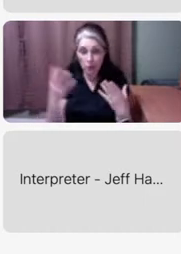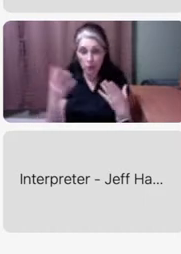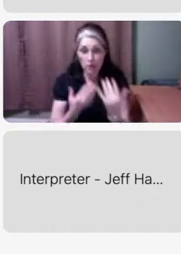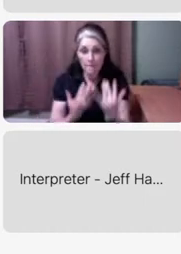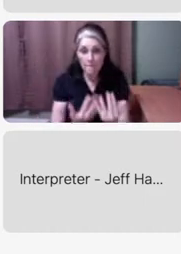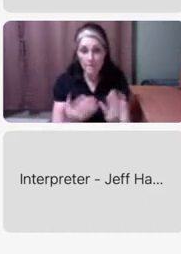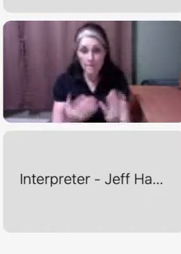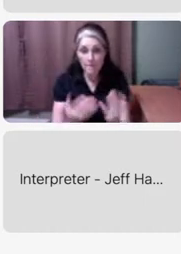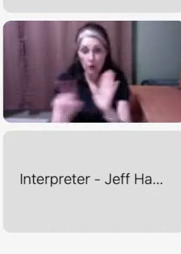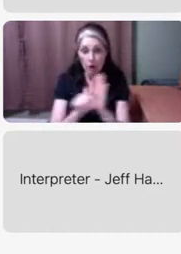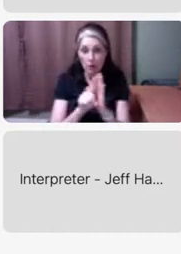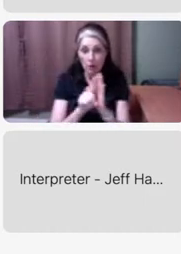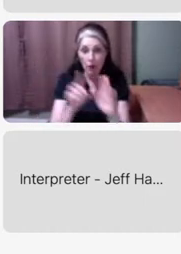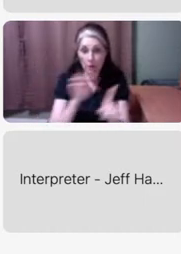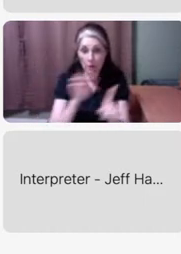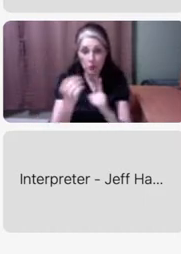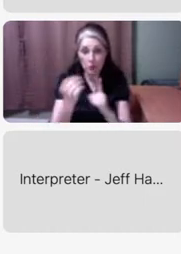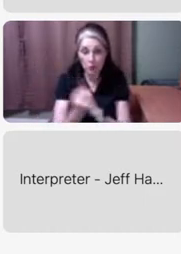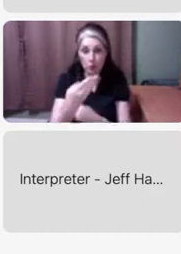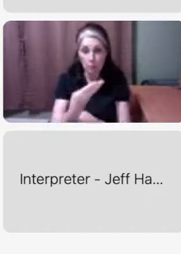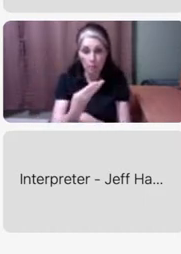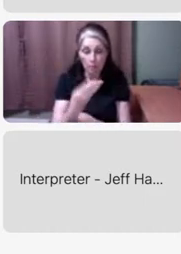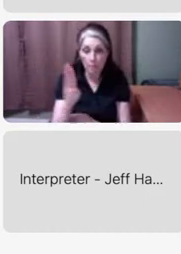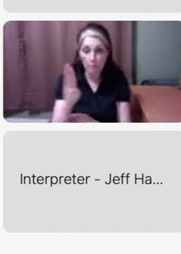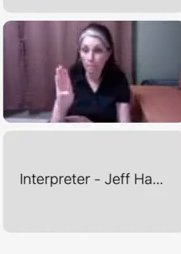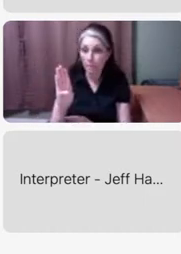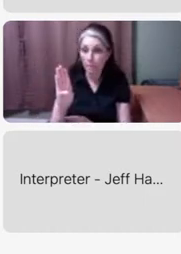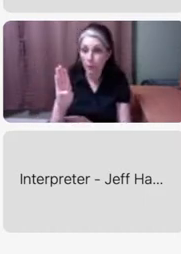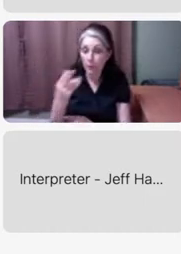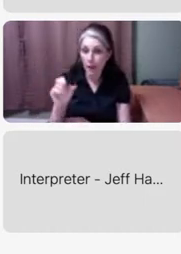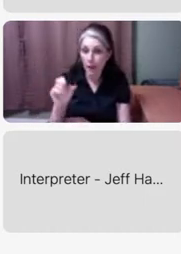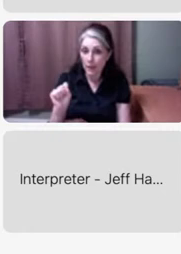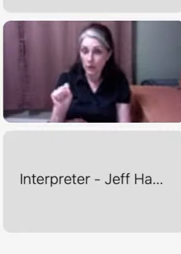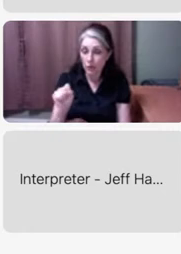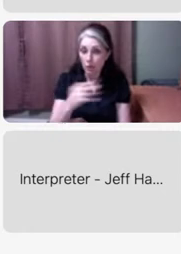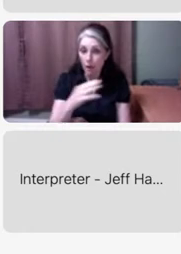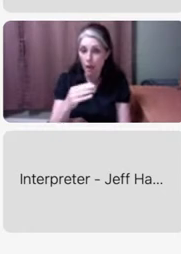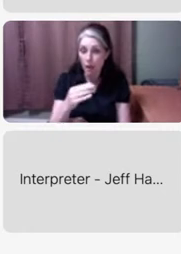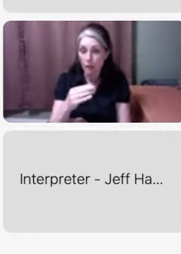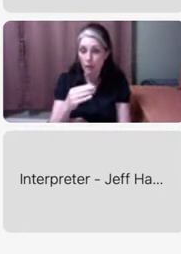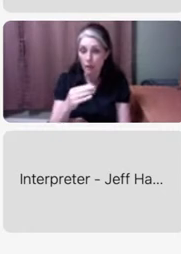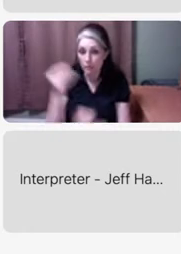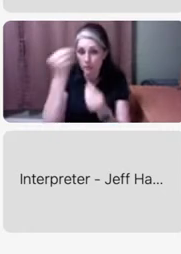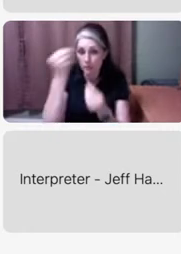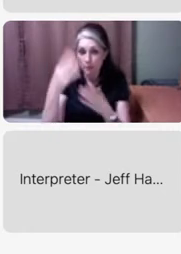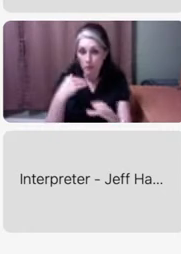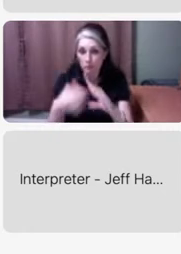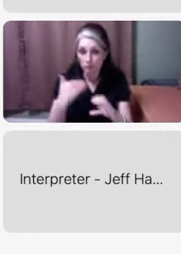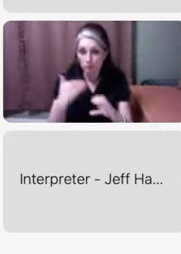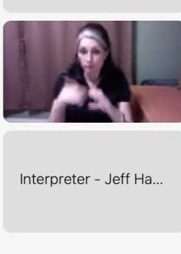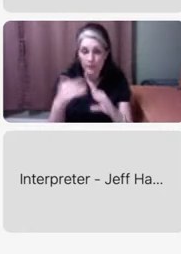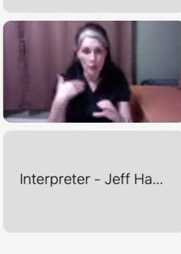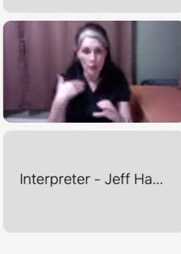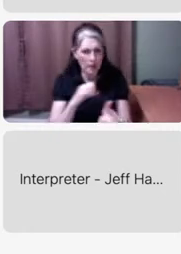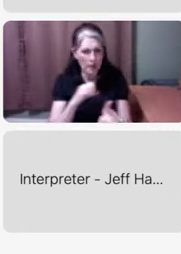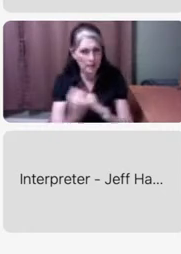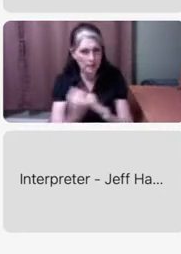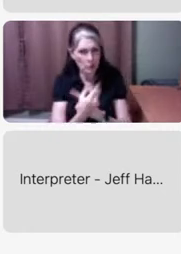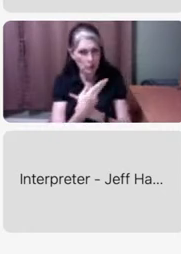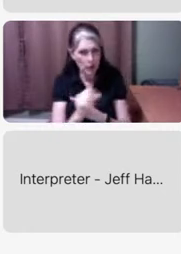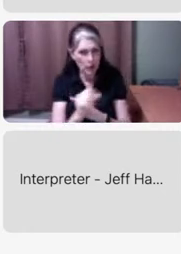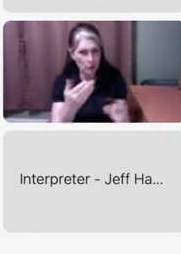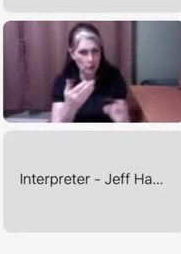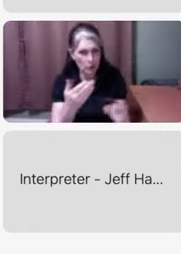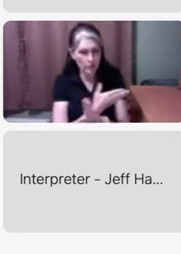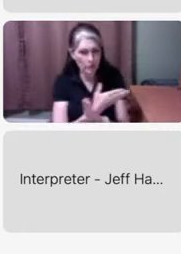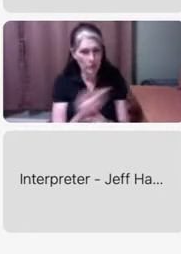school uh in our board correspondence uh i know i had a situation like that at my school for a while and they had to go and fix it so that's probably